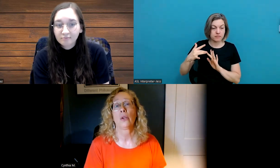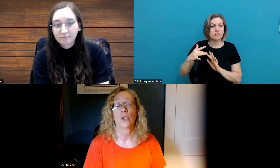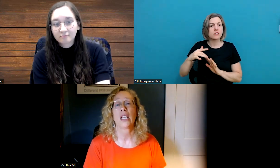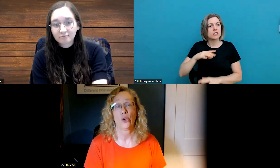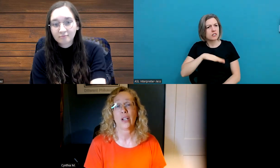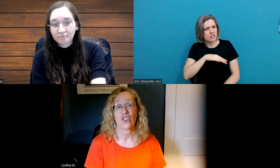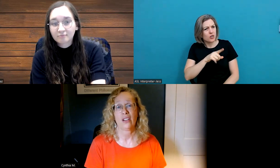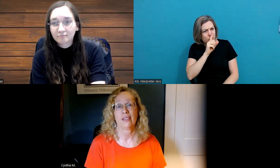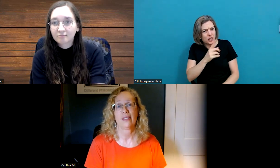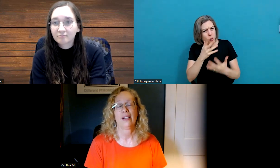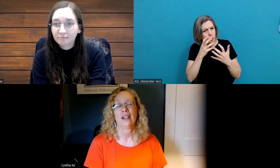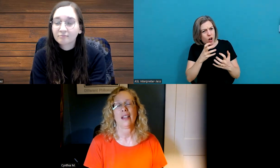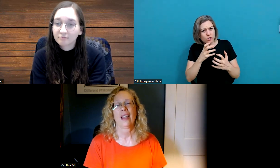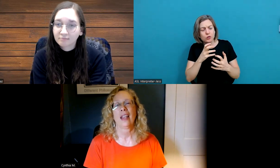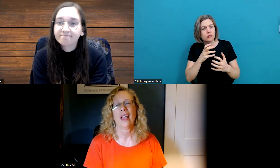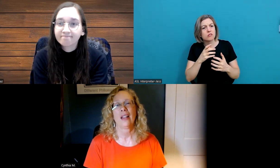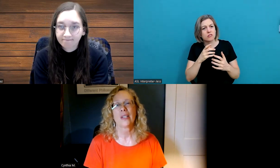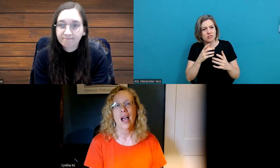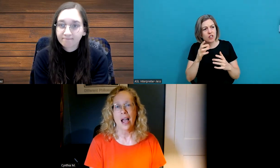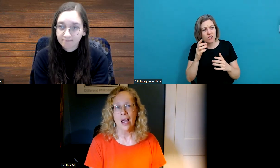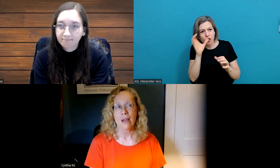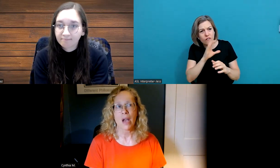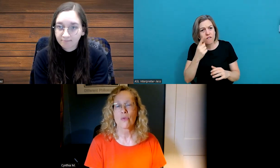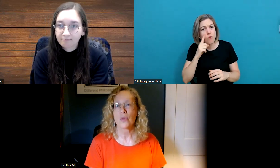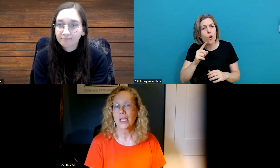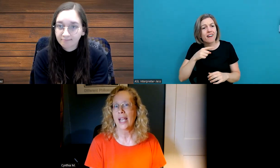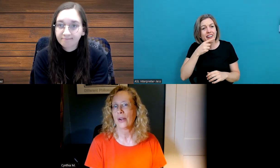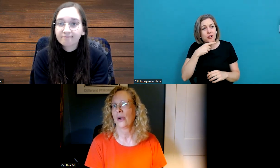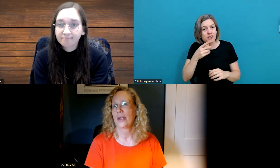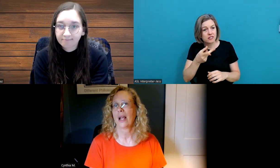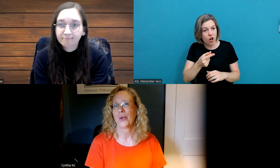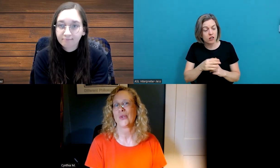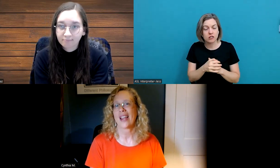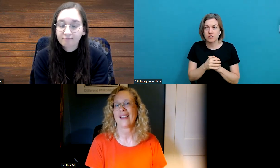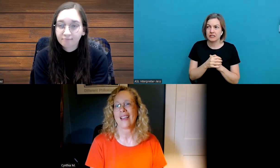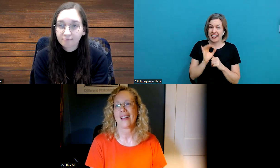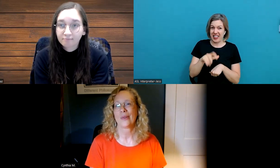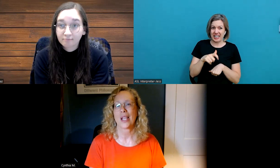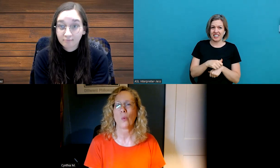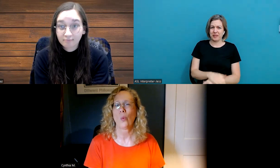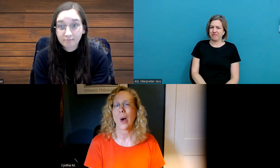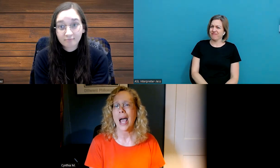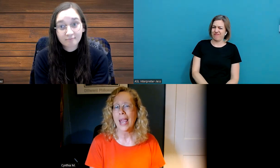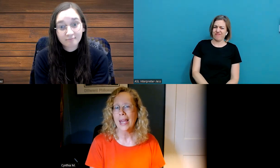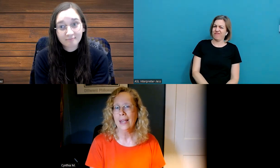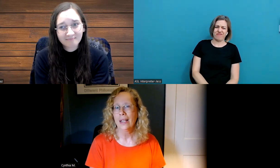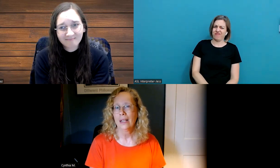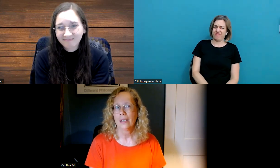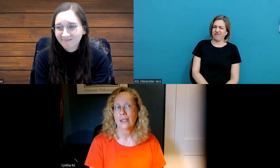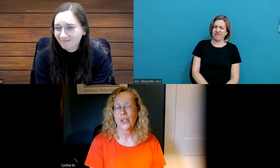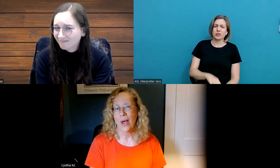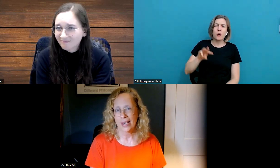want you to look at a hearing dog. And at the time, I really had a hard time understanding that. I was like,